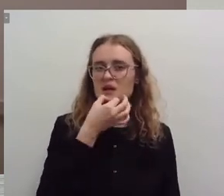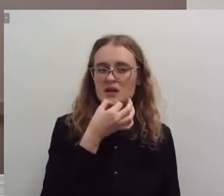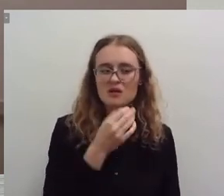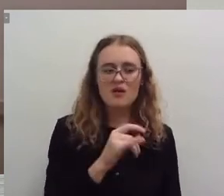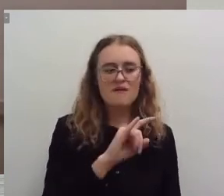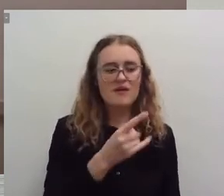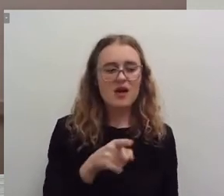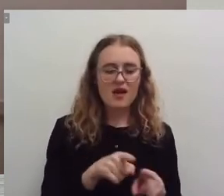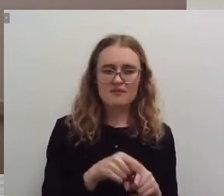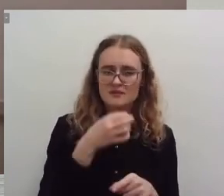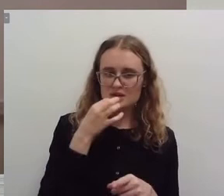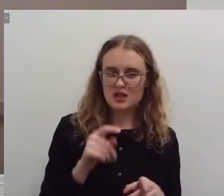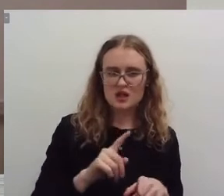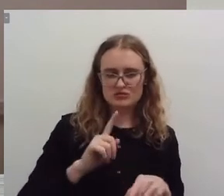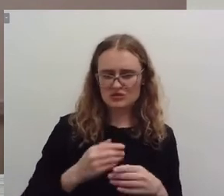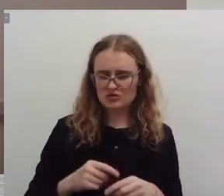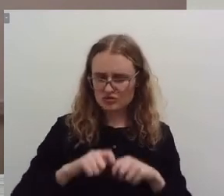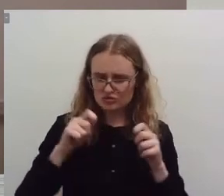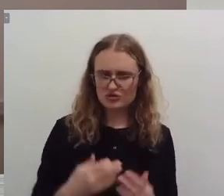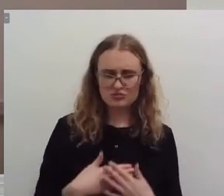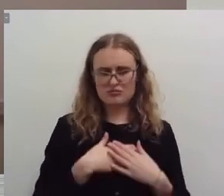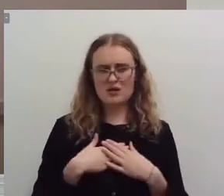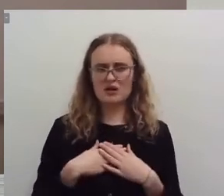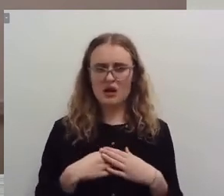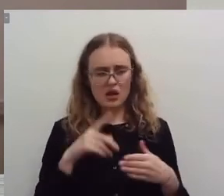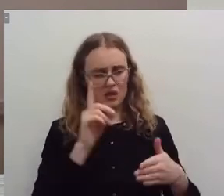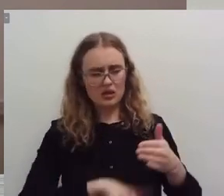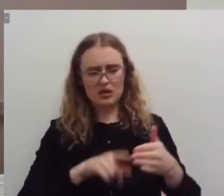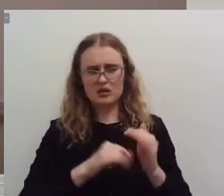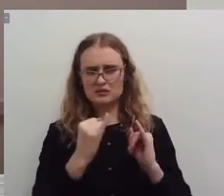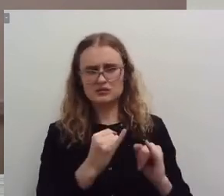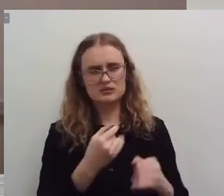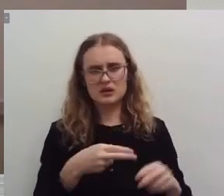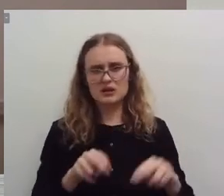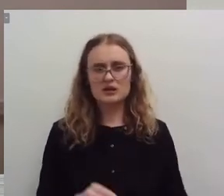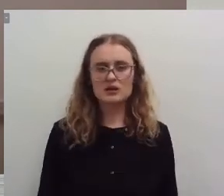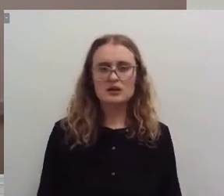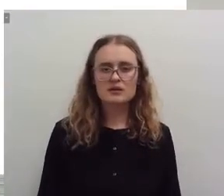we hear the messages from experts by experience.